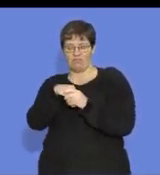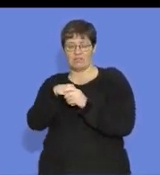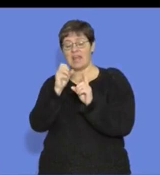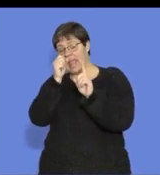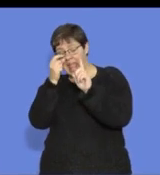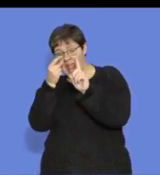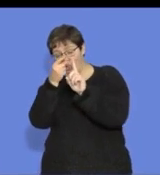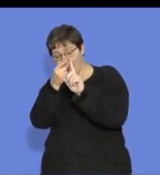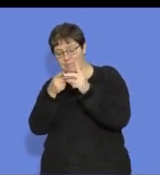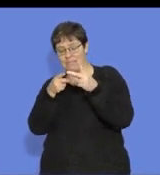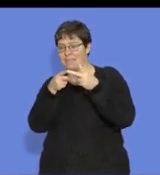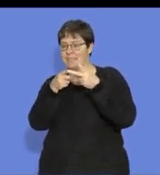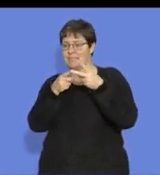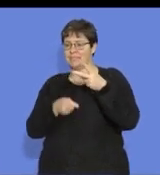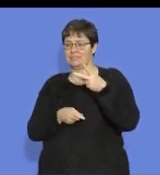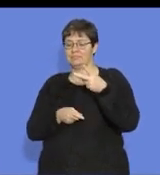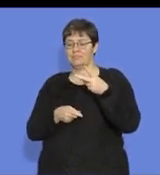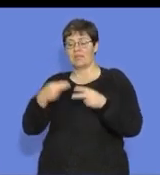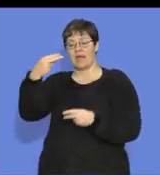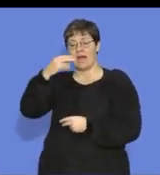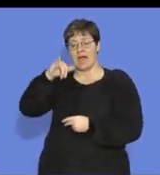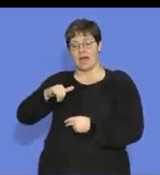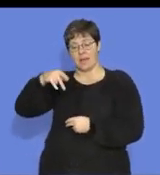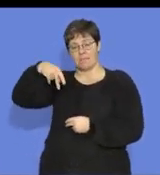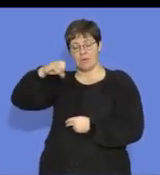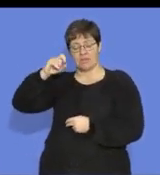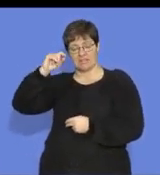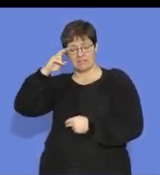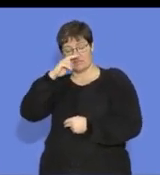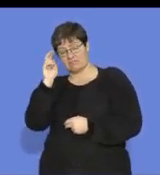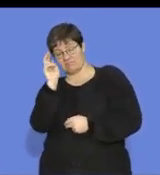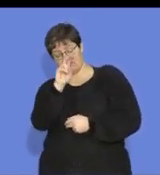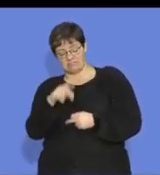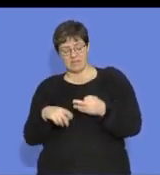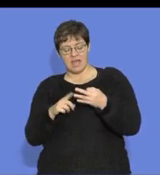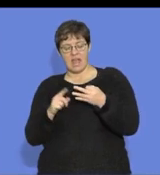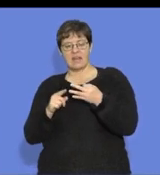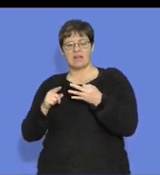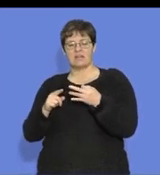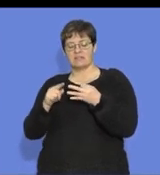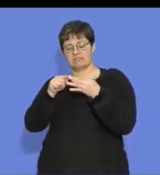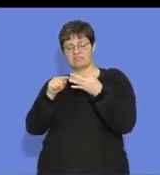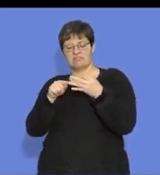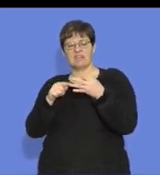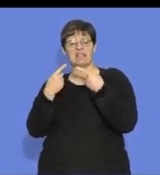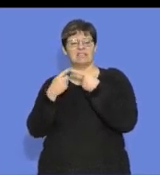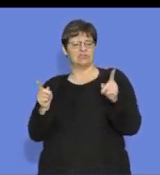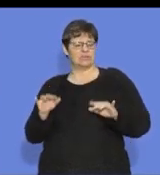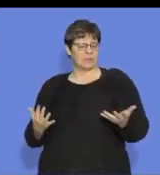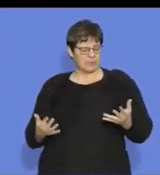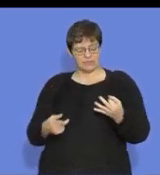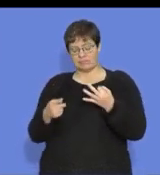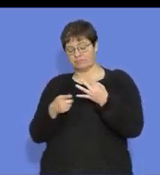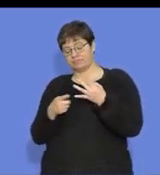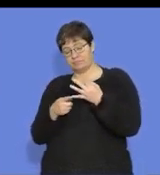an aim, what is a hypothesis, and how are they different, and